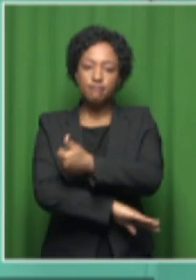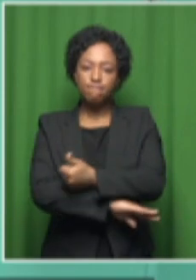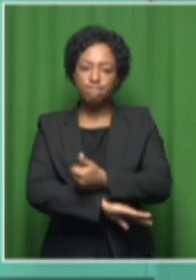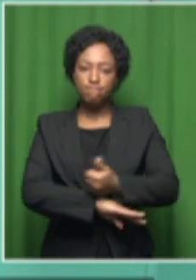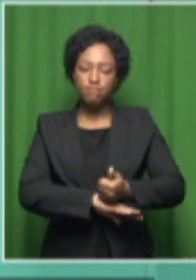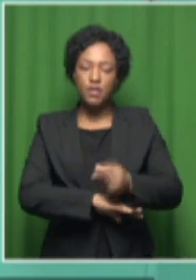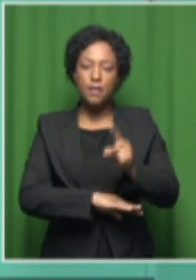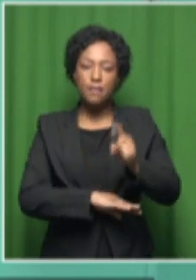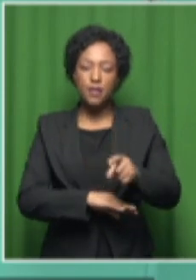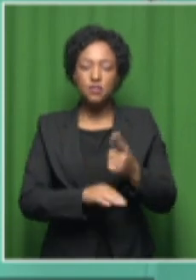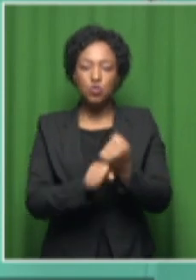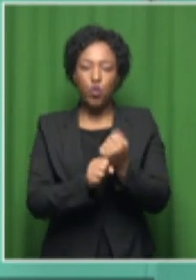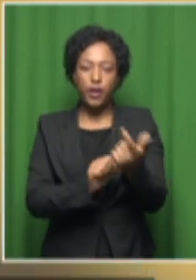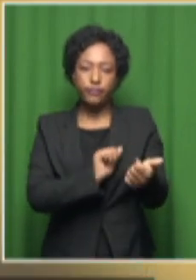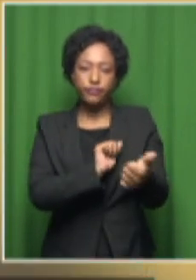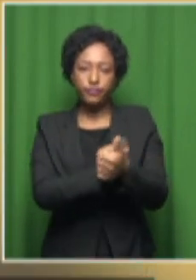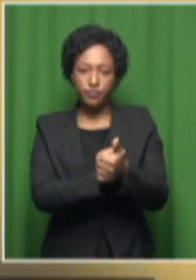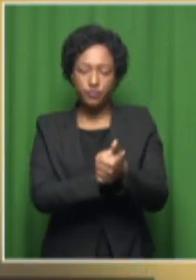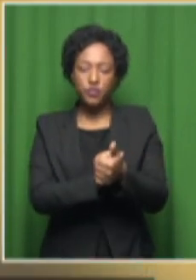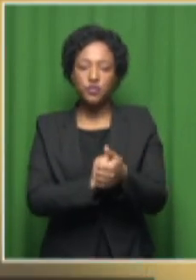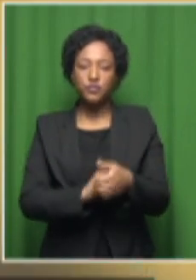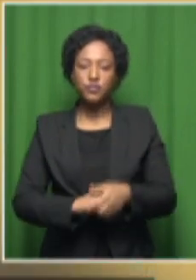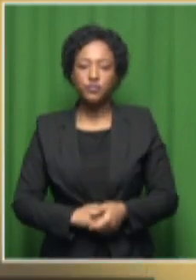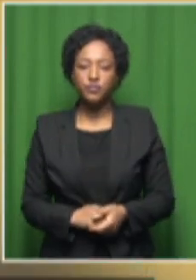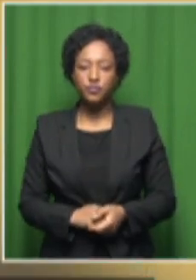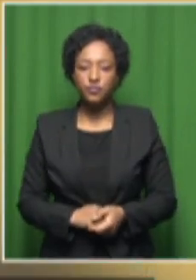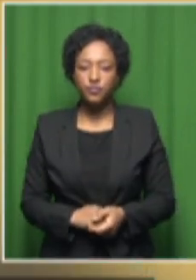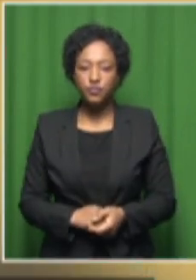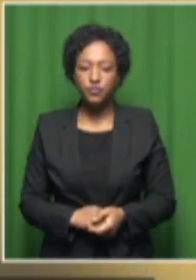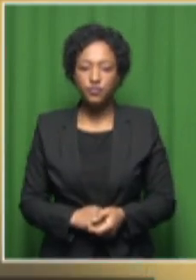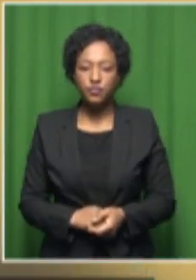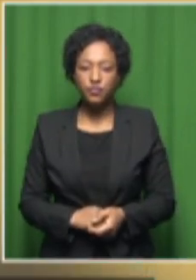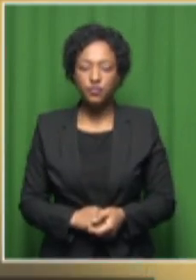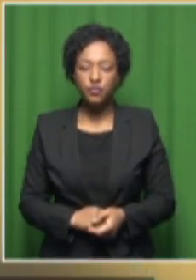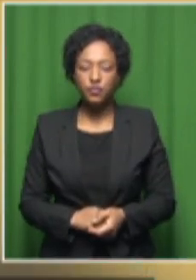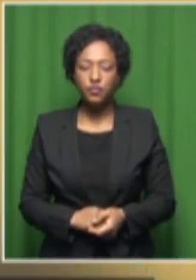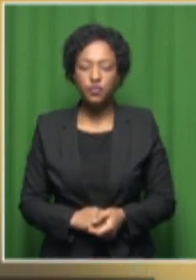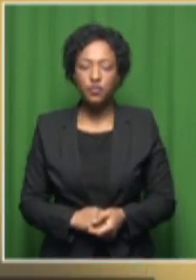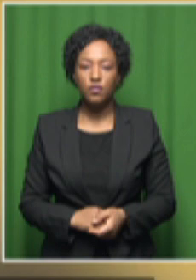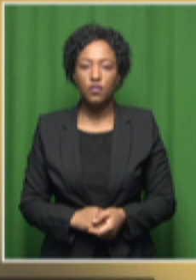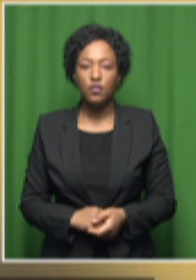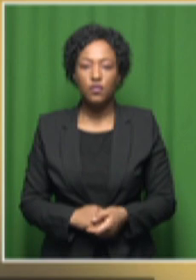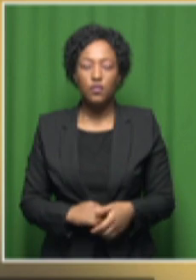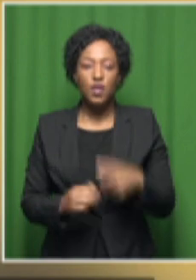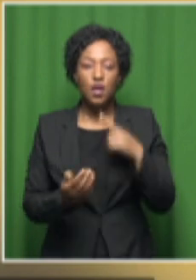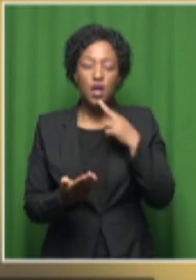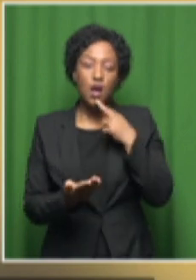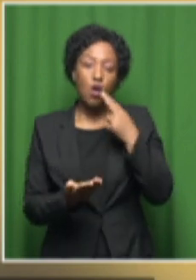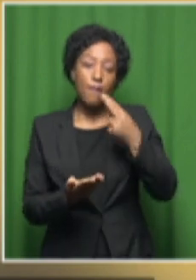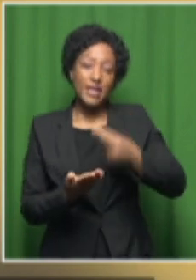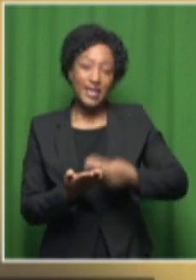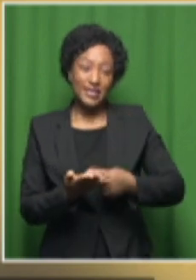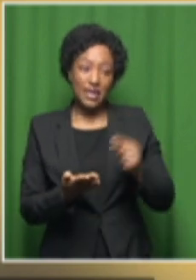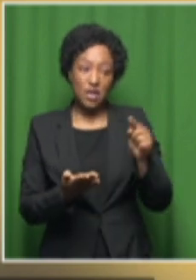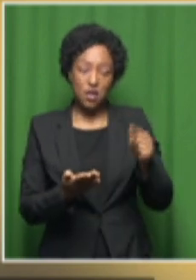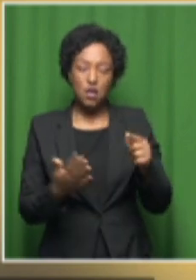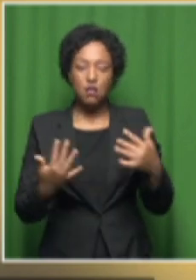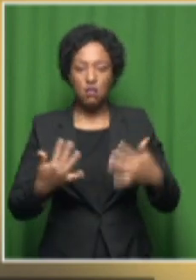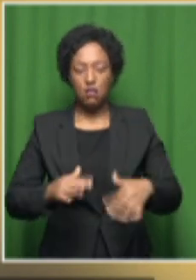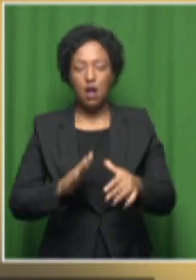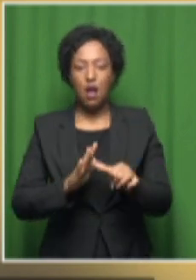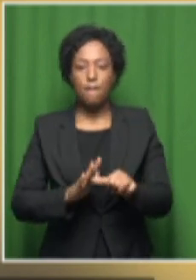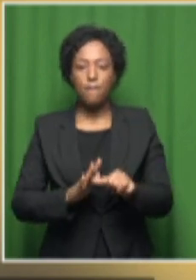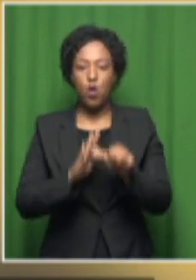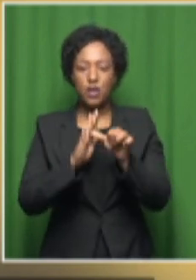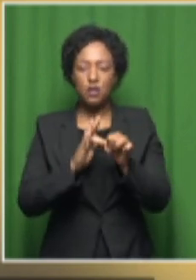to eradicate the scourge. The key recommendations that I think we need to focus on